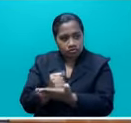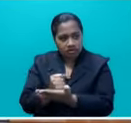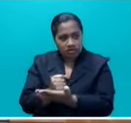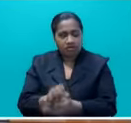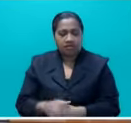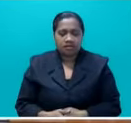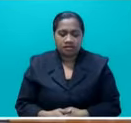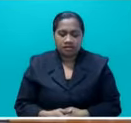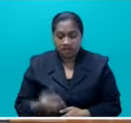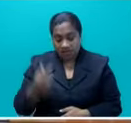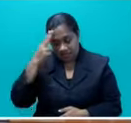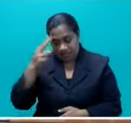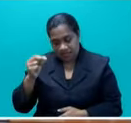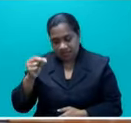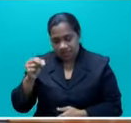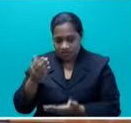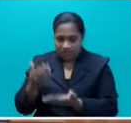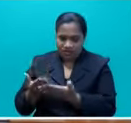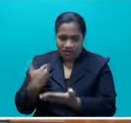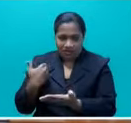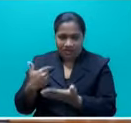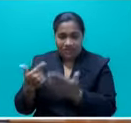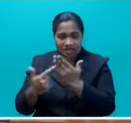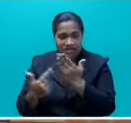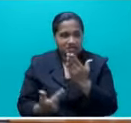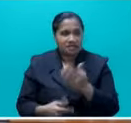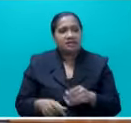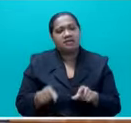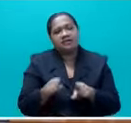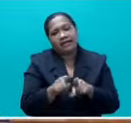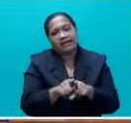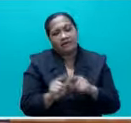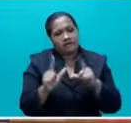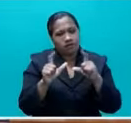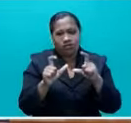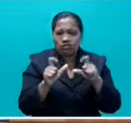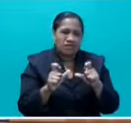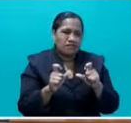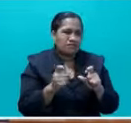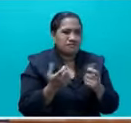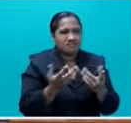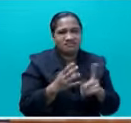list. So things like photographs, etc., needs to be there, of course.